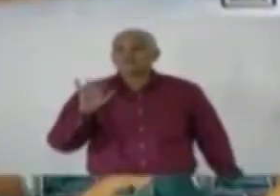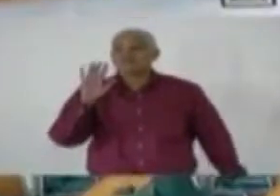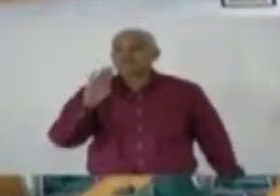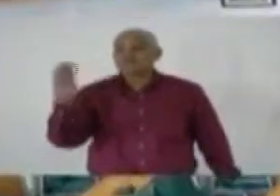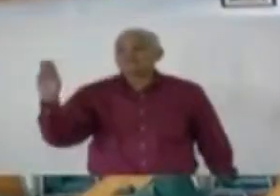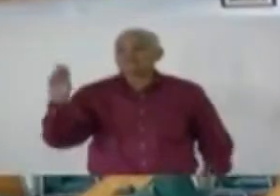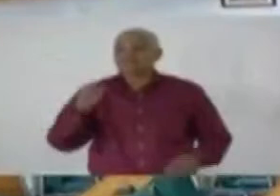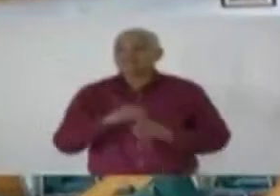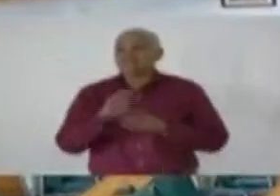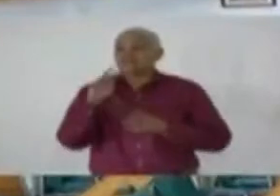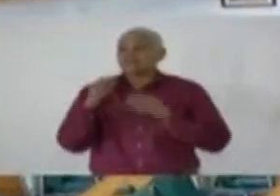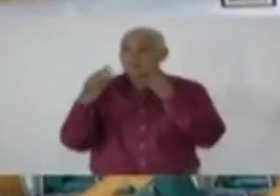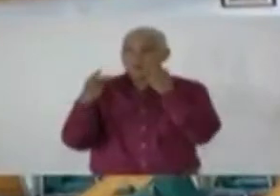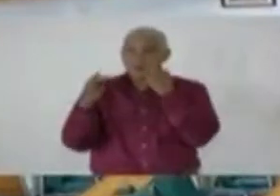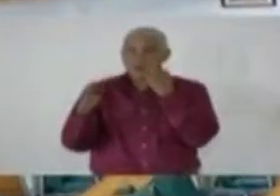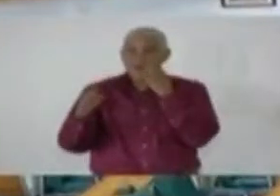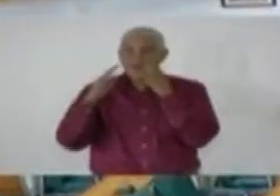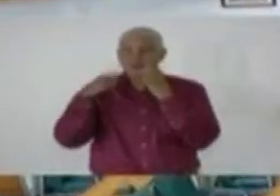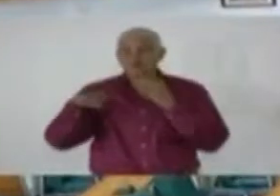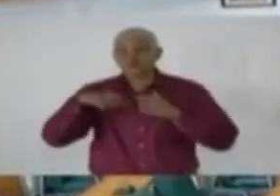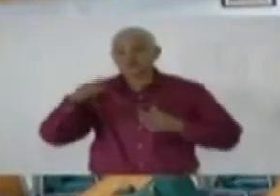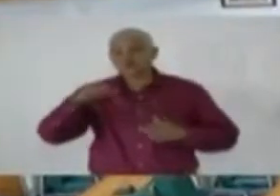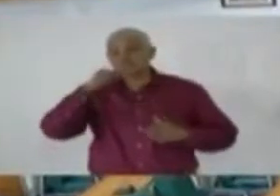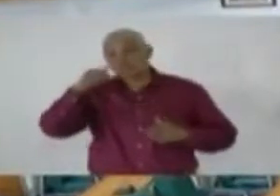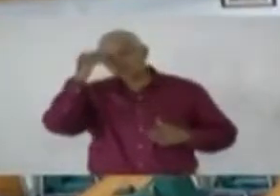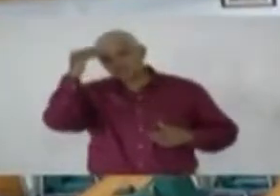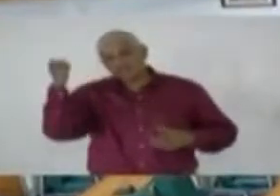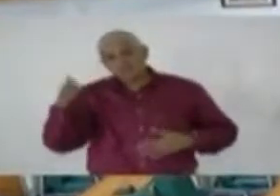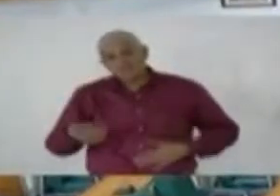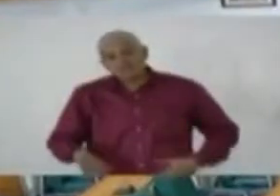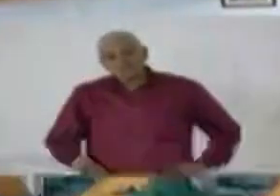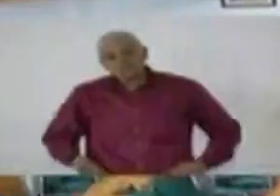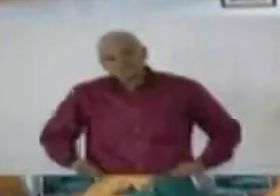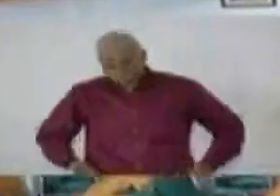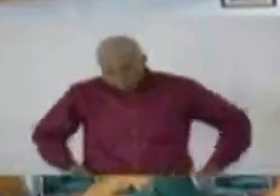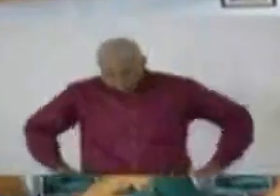in 2016. Let's not forget it.